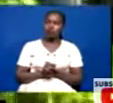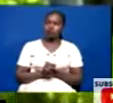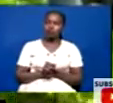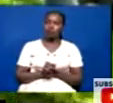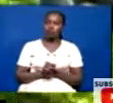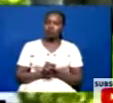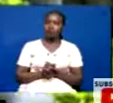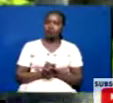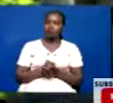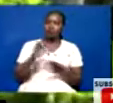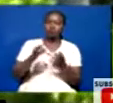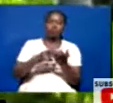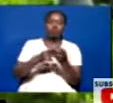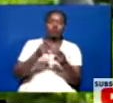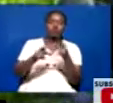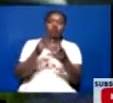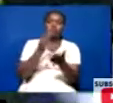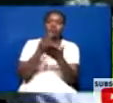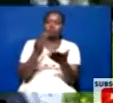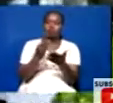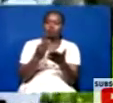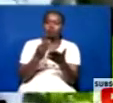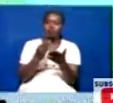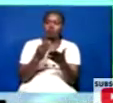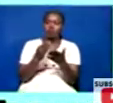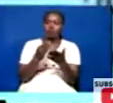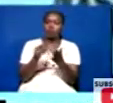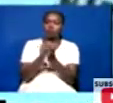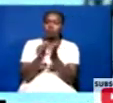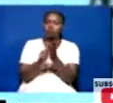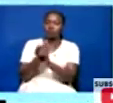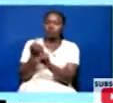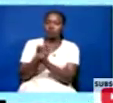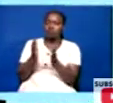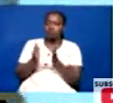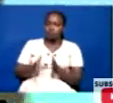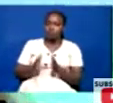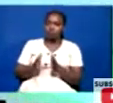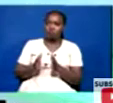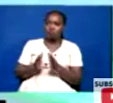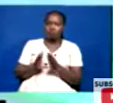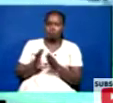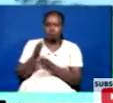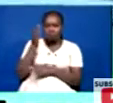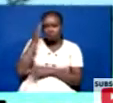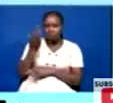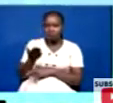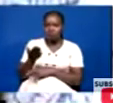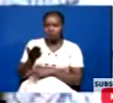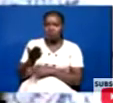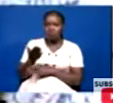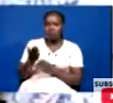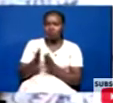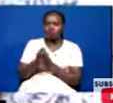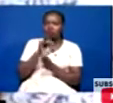The vote tallying process was temporarily stopped after agents from different candidates read the mischief as the ballot boxes were not